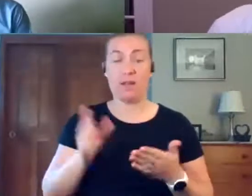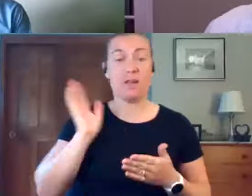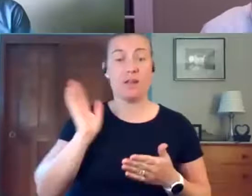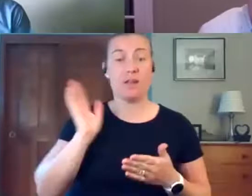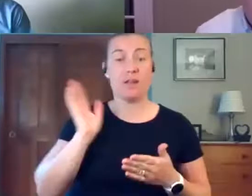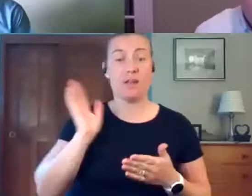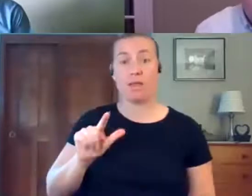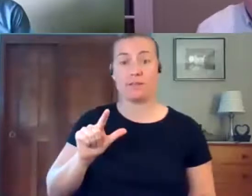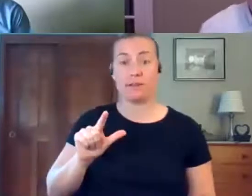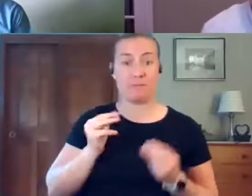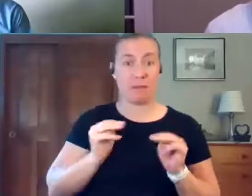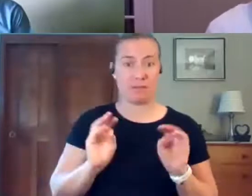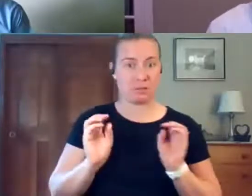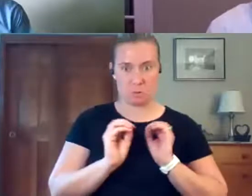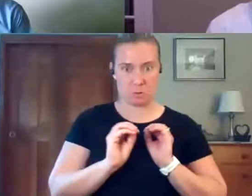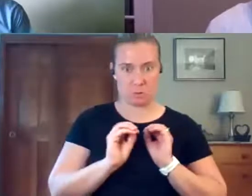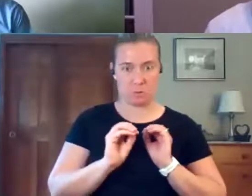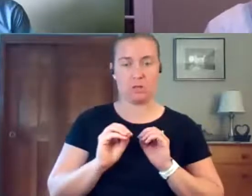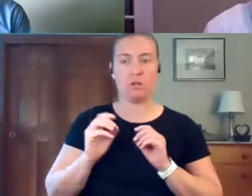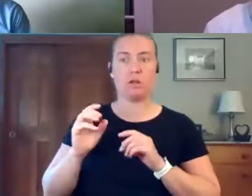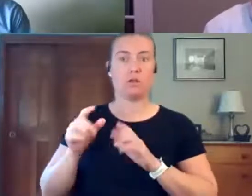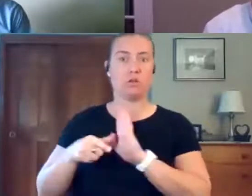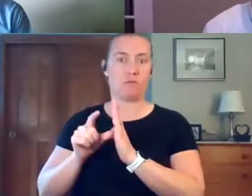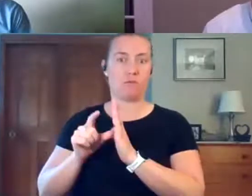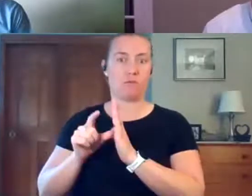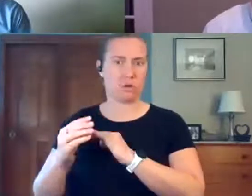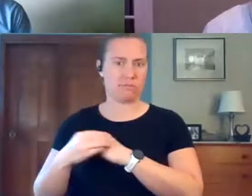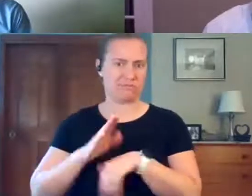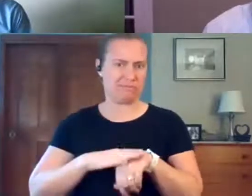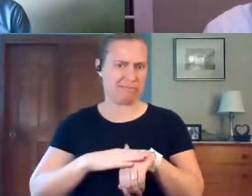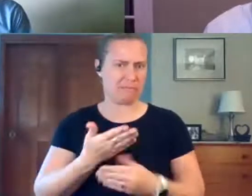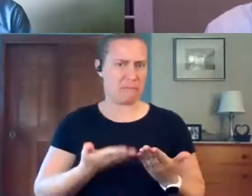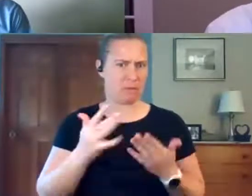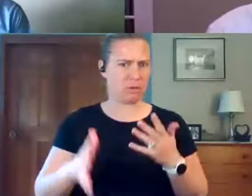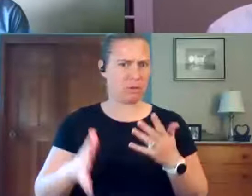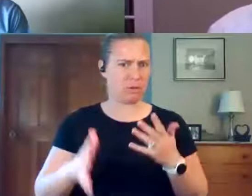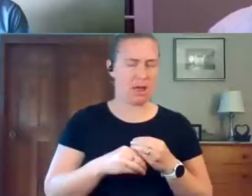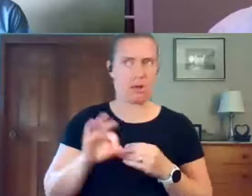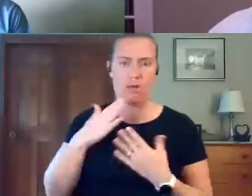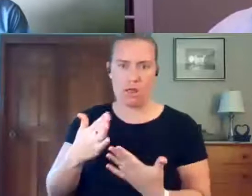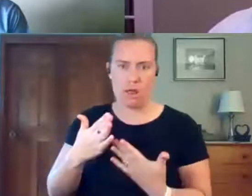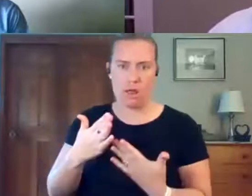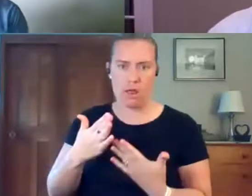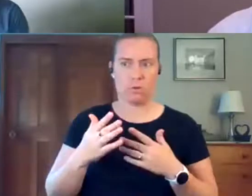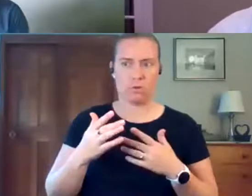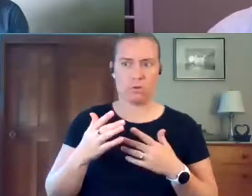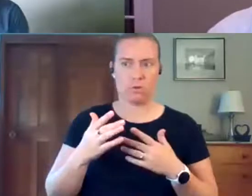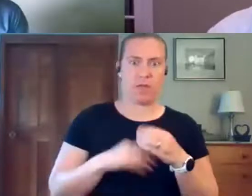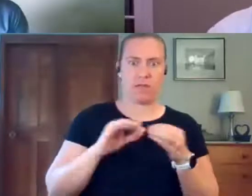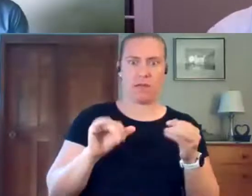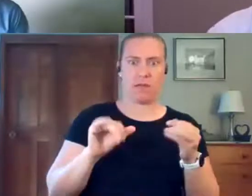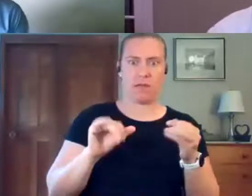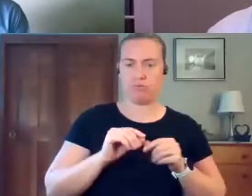want to consider doing that. And that was a great suggestion, because I think that's how we learned so much that ended up